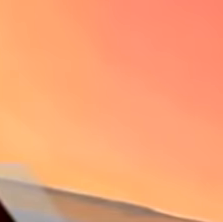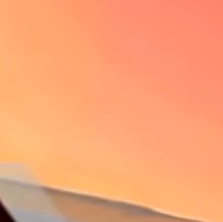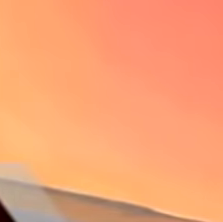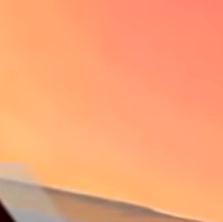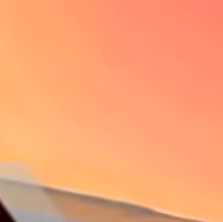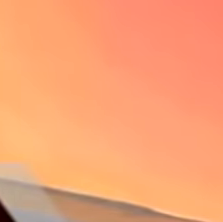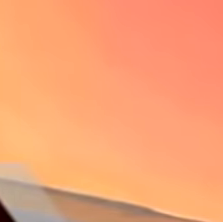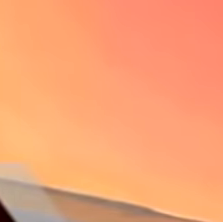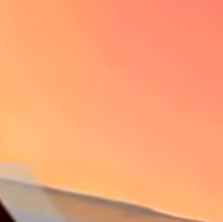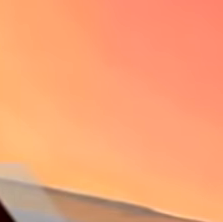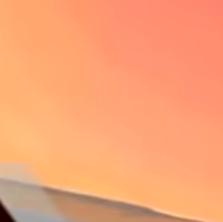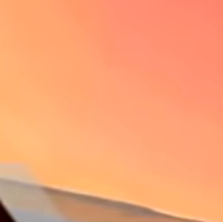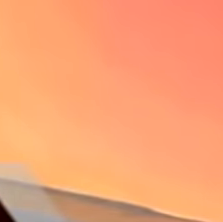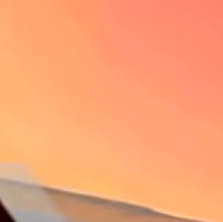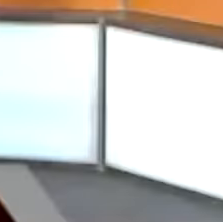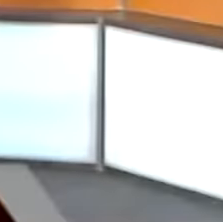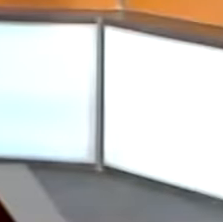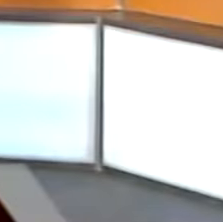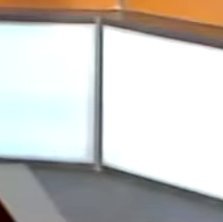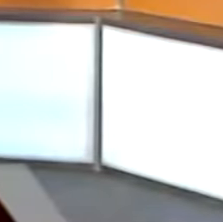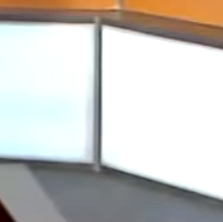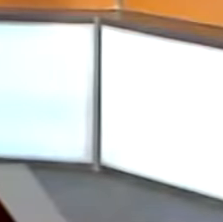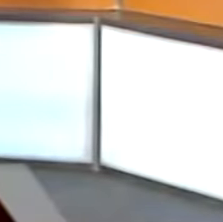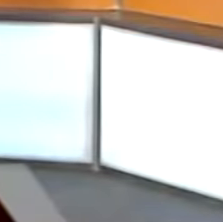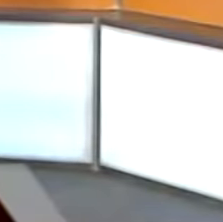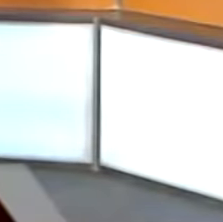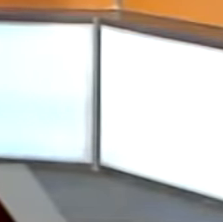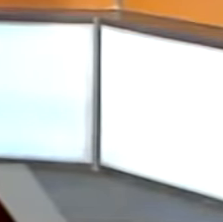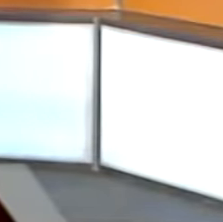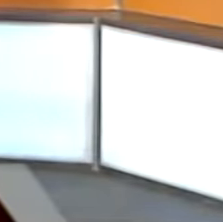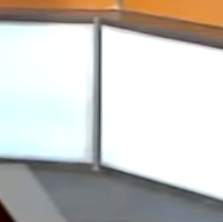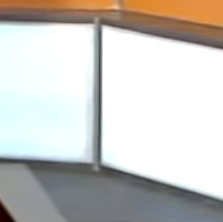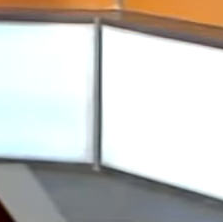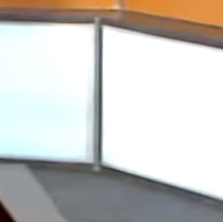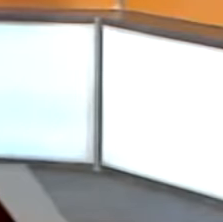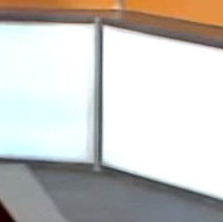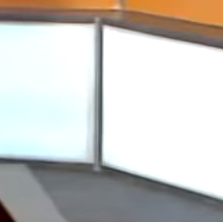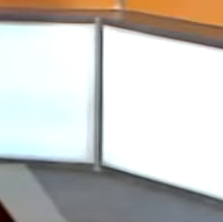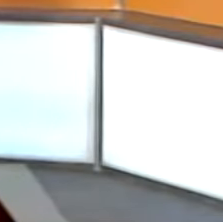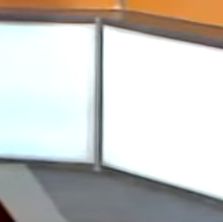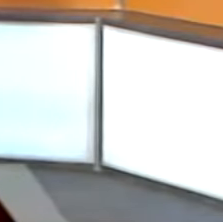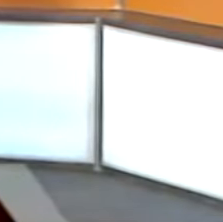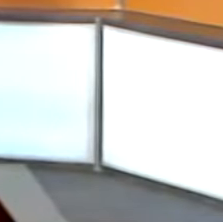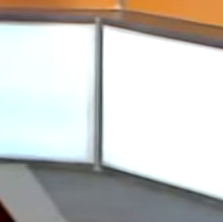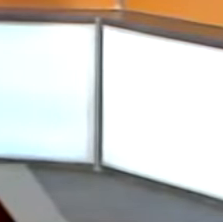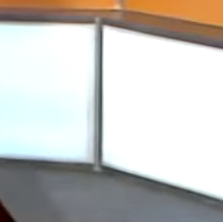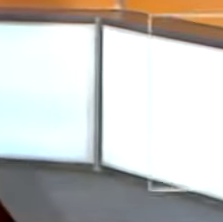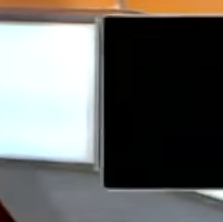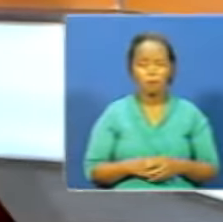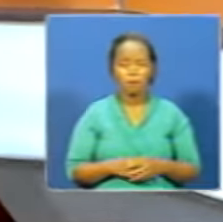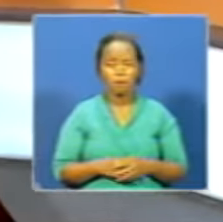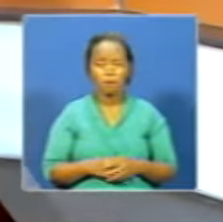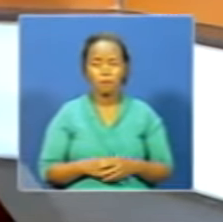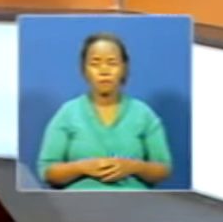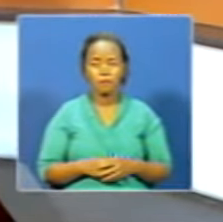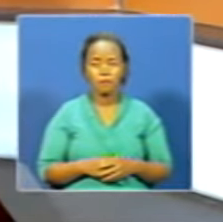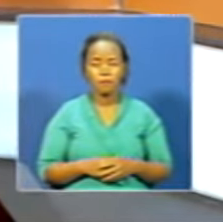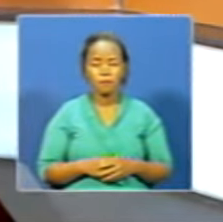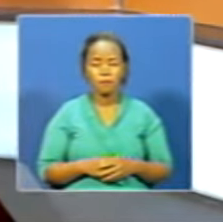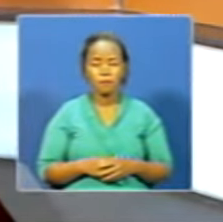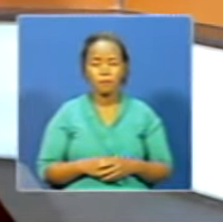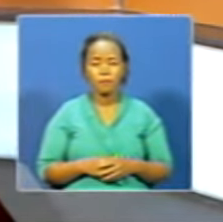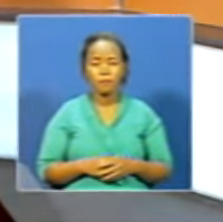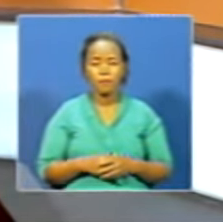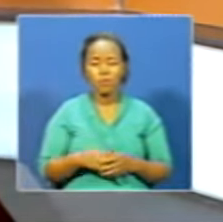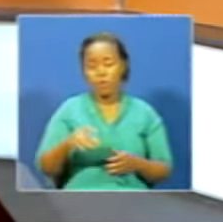the loan. And he's telling me, mm-hmm, that he plans to join Colgate-Palmolive Cadbury in Egypt because they shipped off